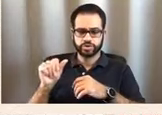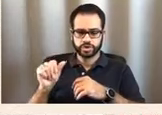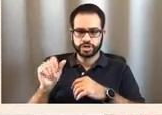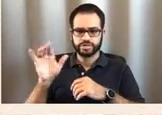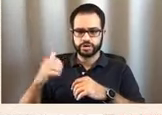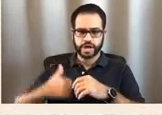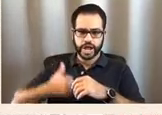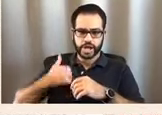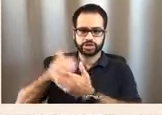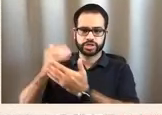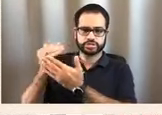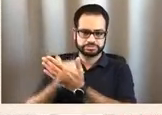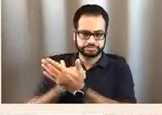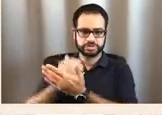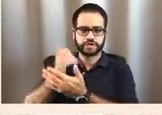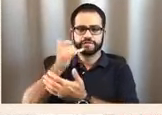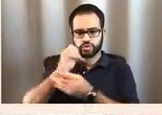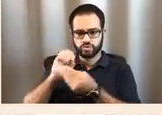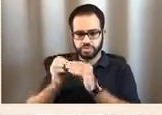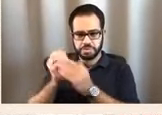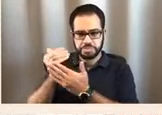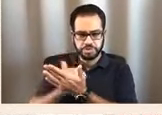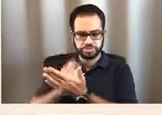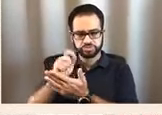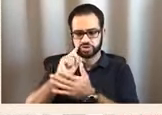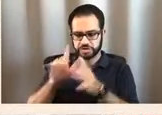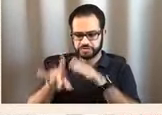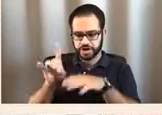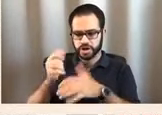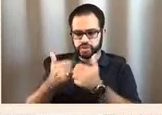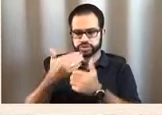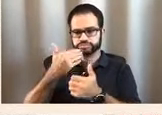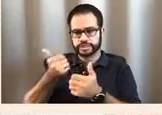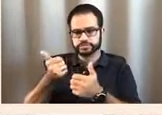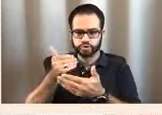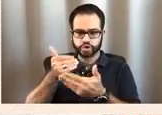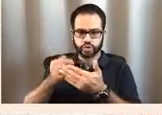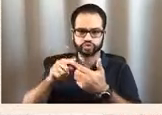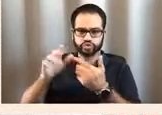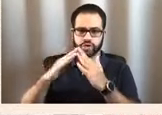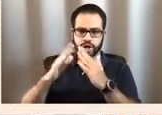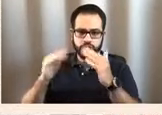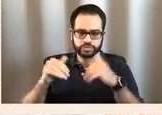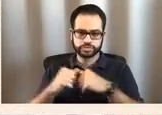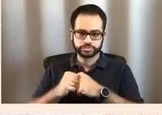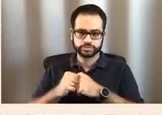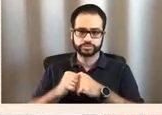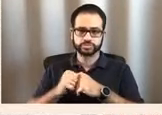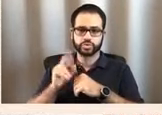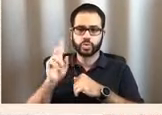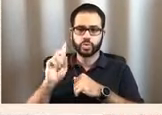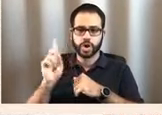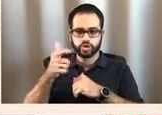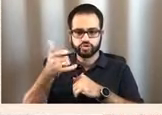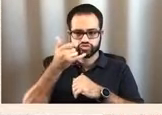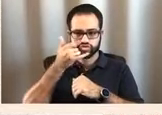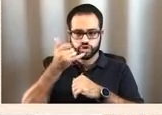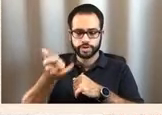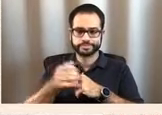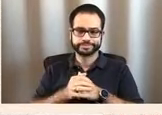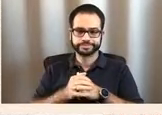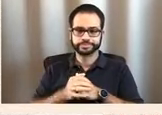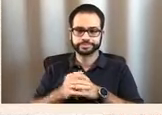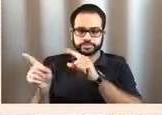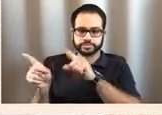phone numbers so that you can look for the one that's close to your house or the phone number to call. You can also call